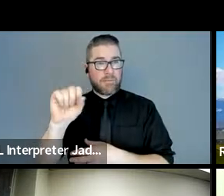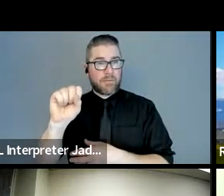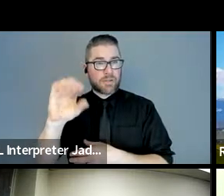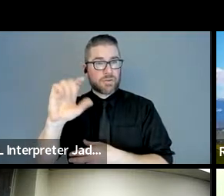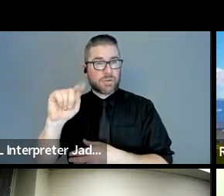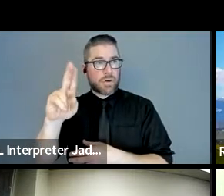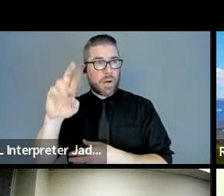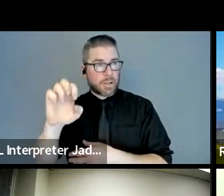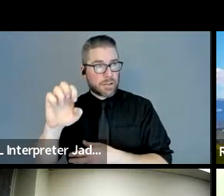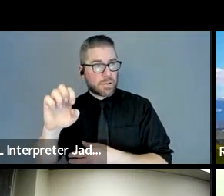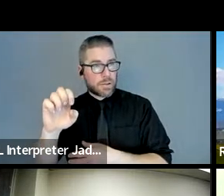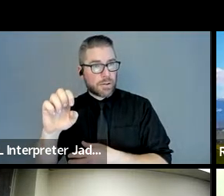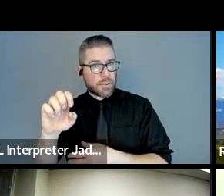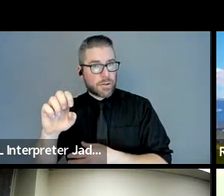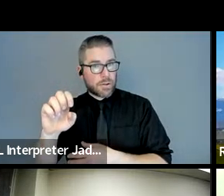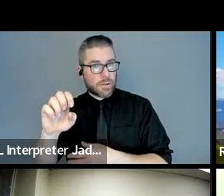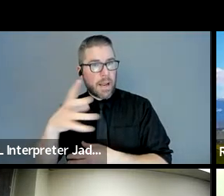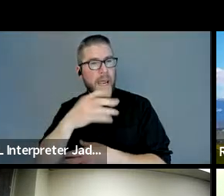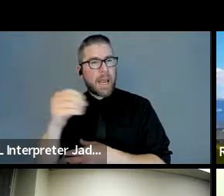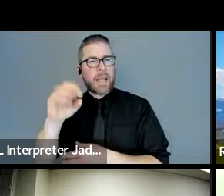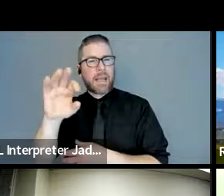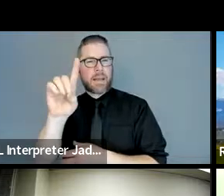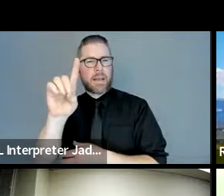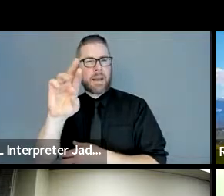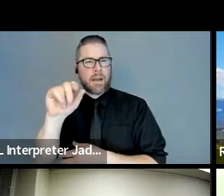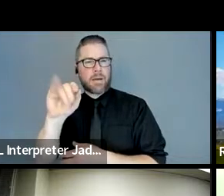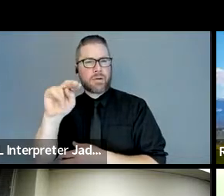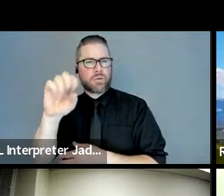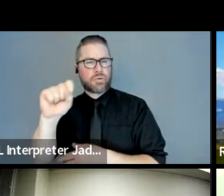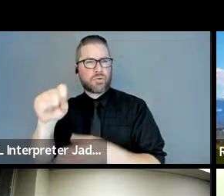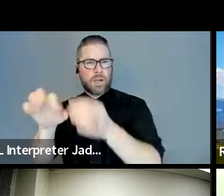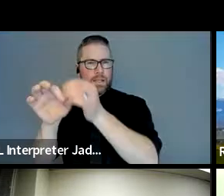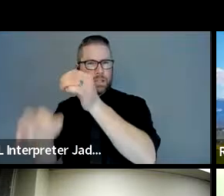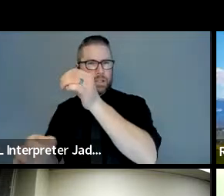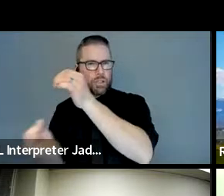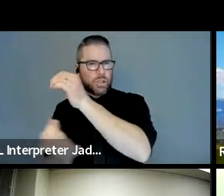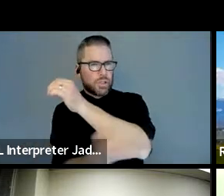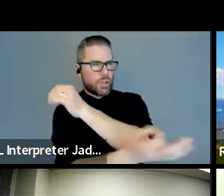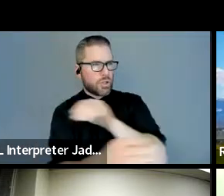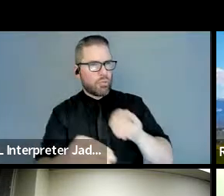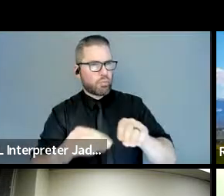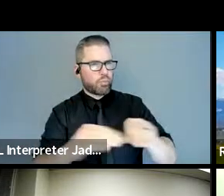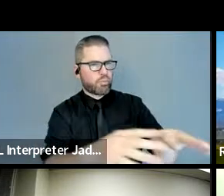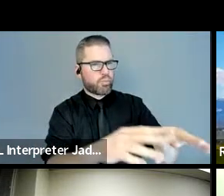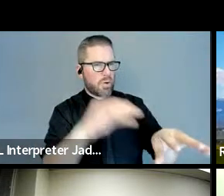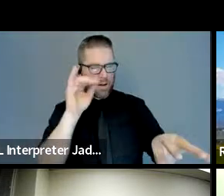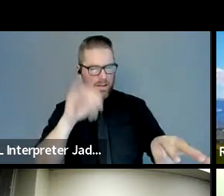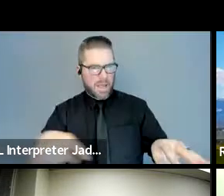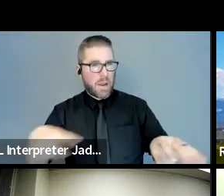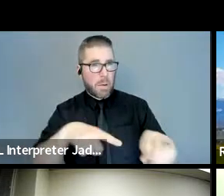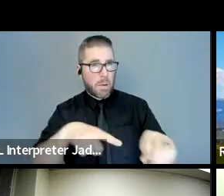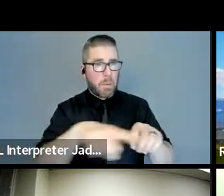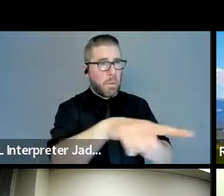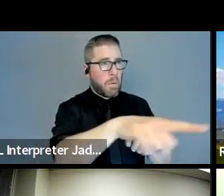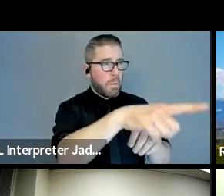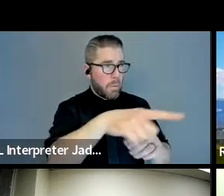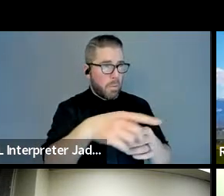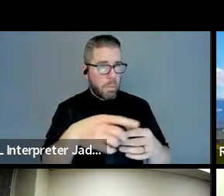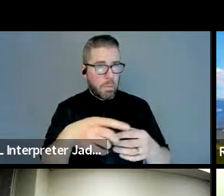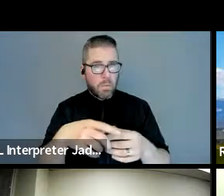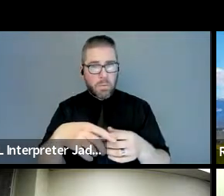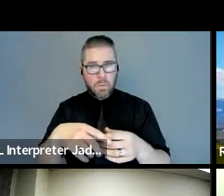putting down storm drains, are they setting it to the MS4 bill for storm drains water when they're